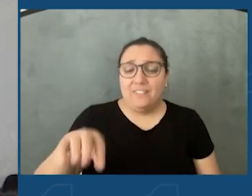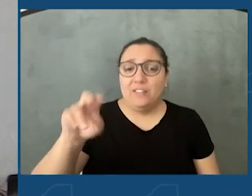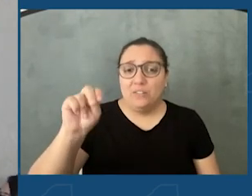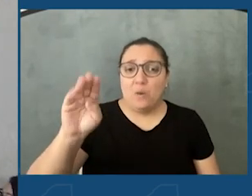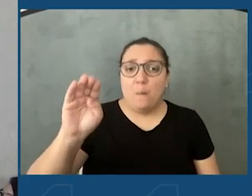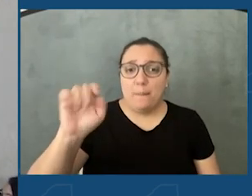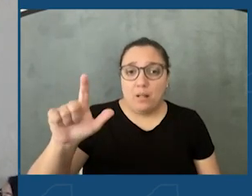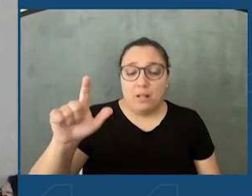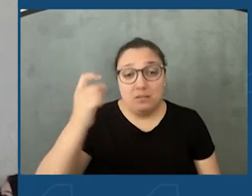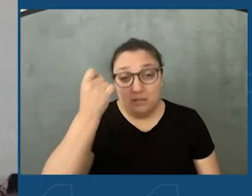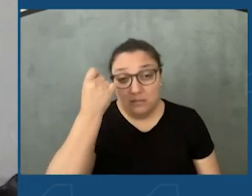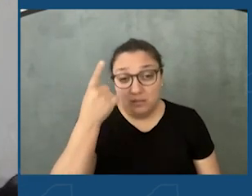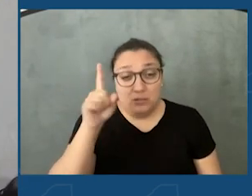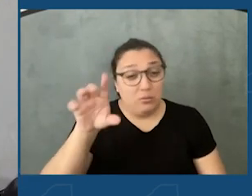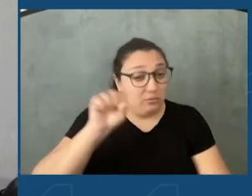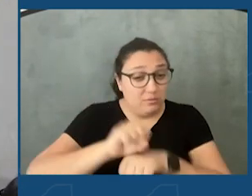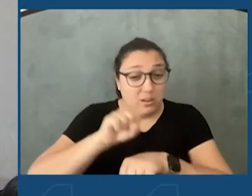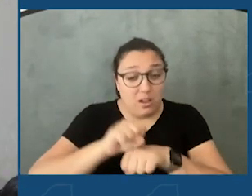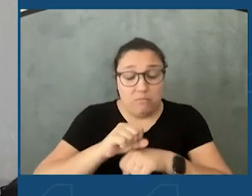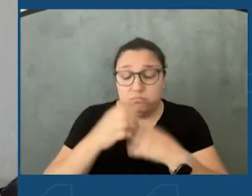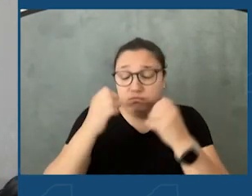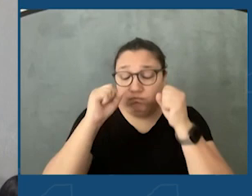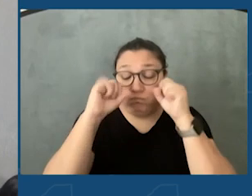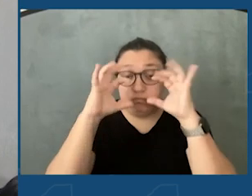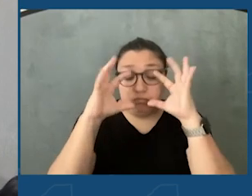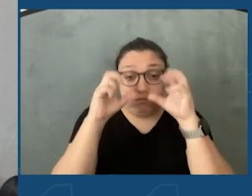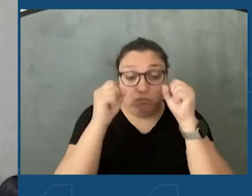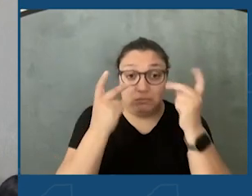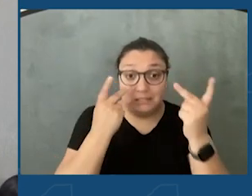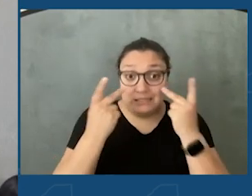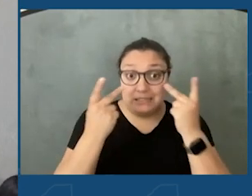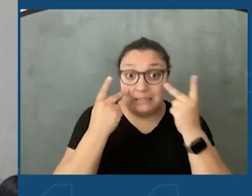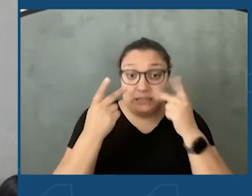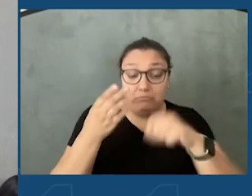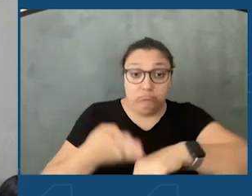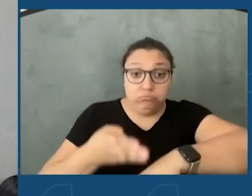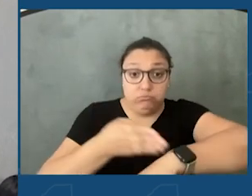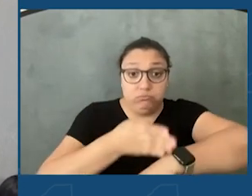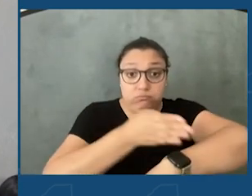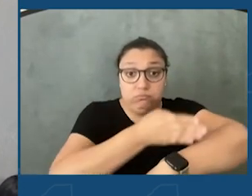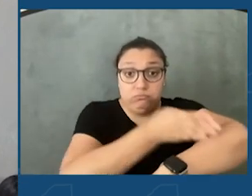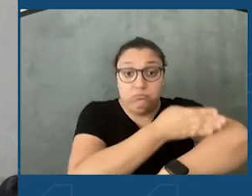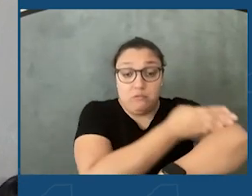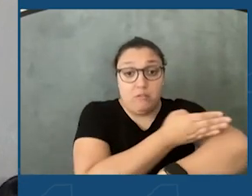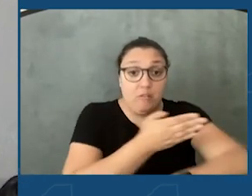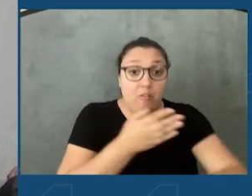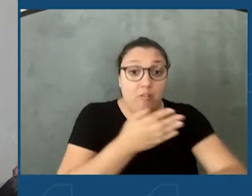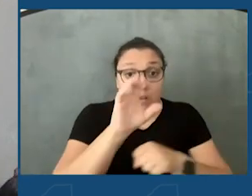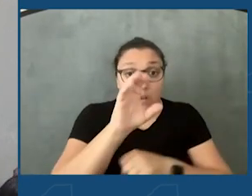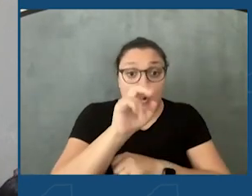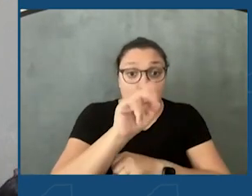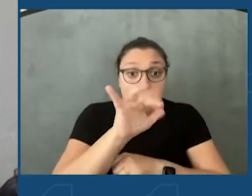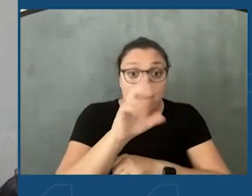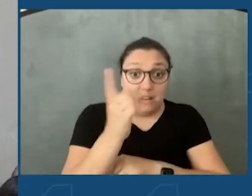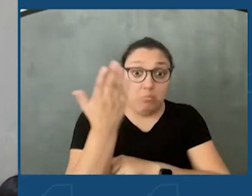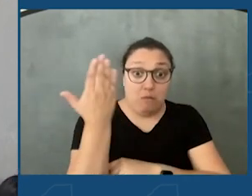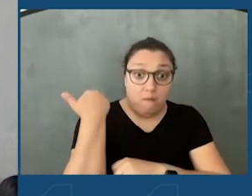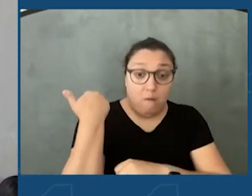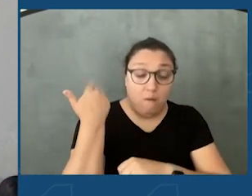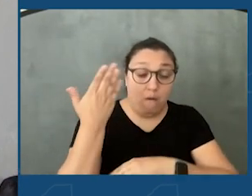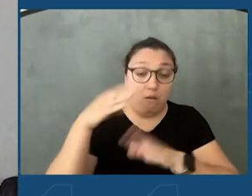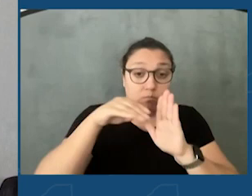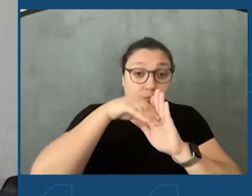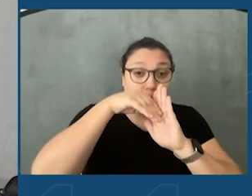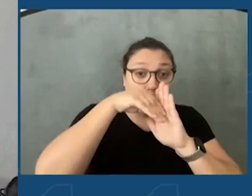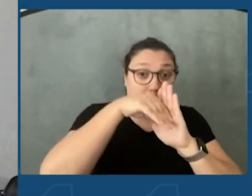incredible job, and to see the vitality coming back. We were there during the pandemic and saw the businesses that were so hard hit, and you cared so deeply, and I